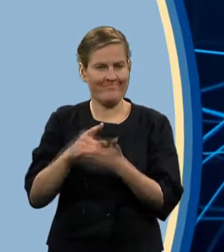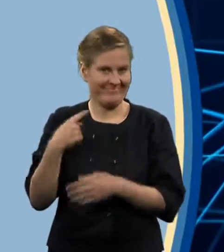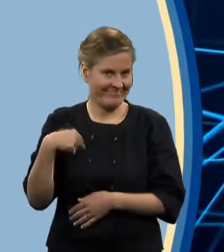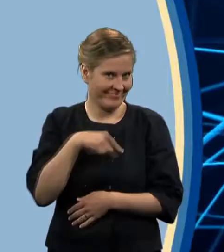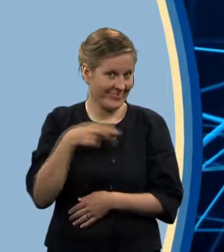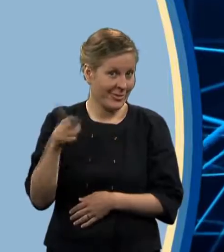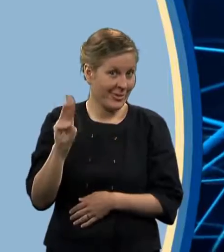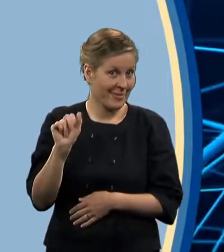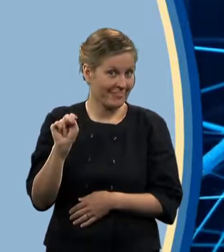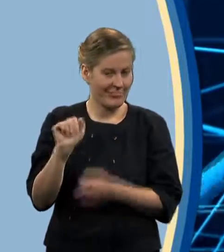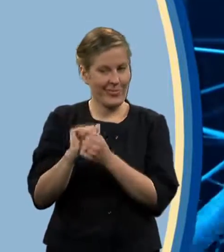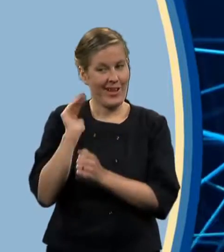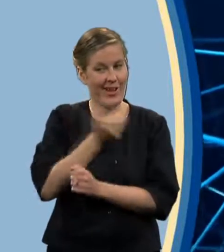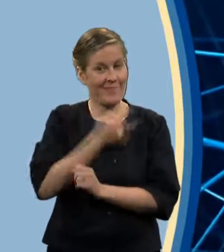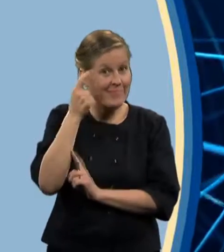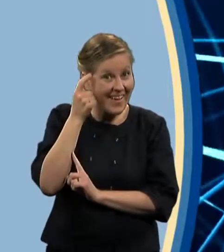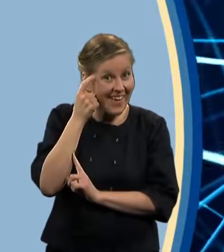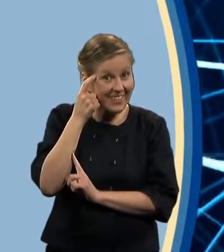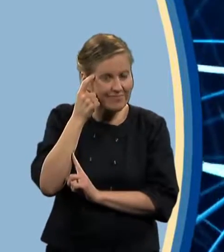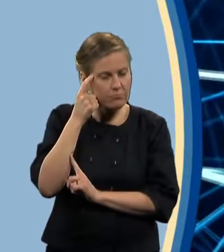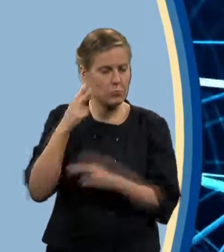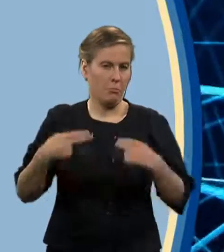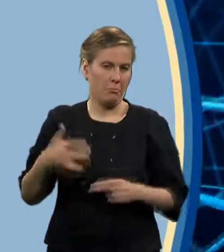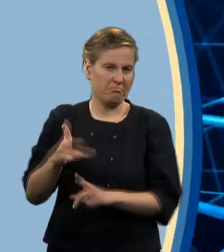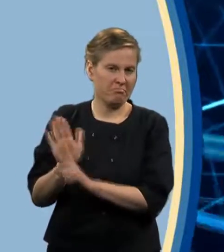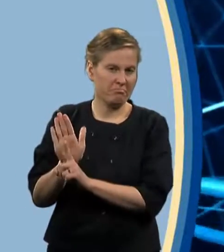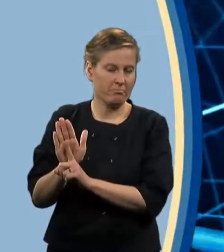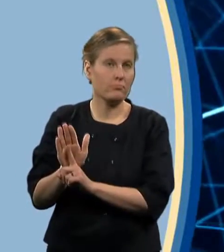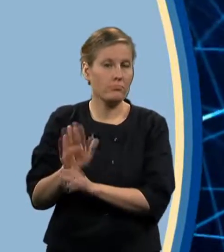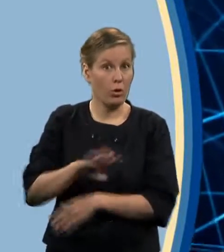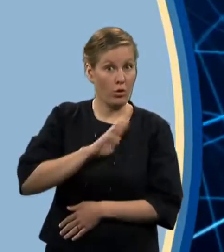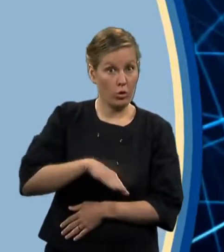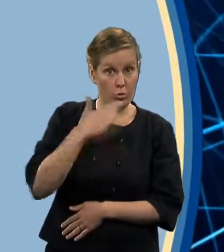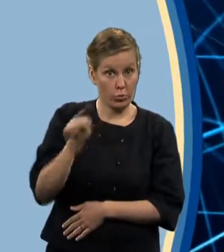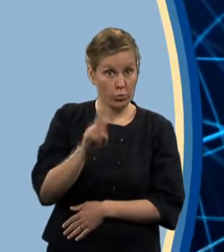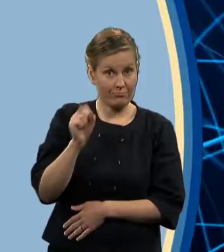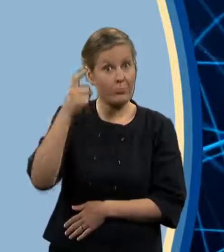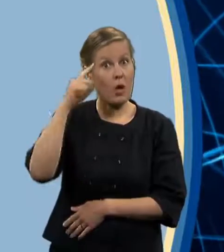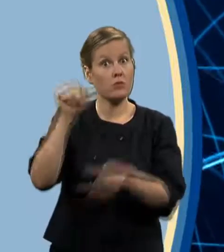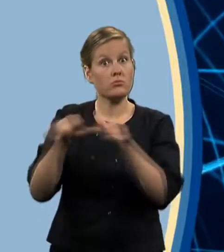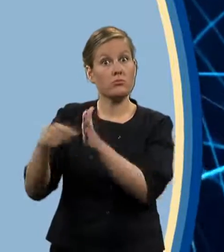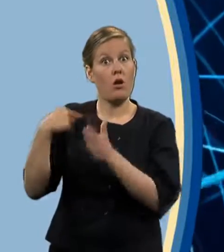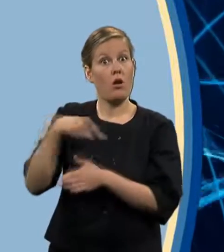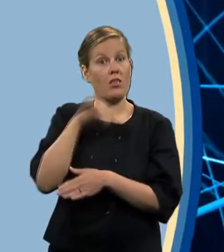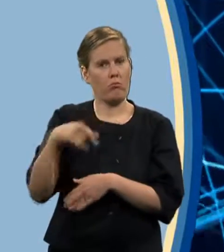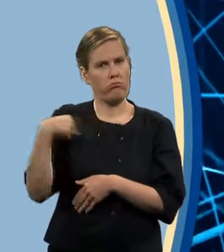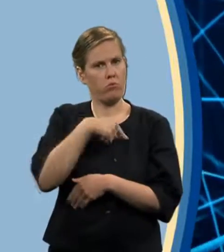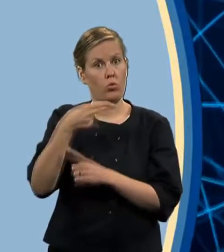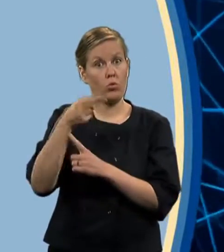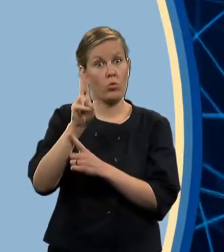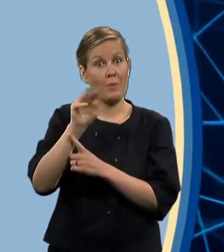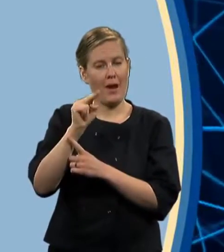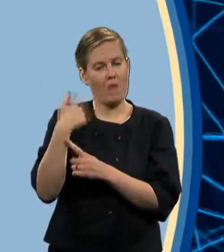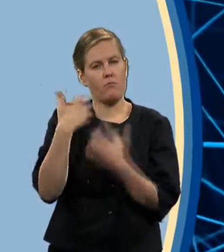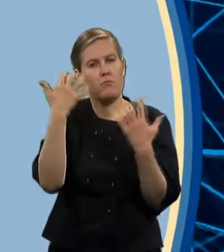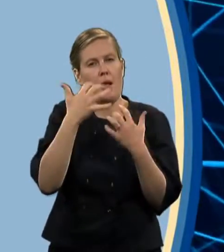It's a human tendency. But the good news is that the brain sciences have taught us that we have the remarkable human